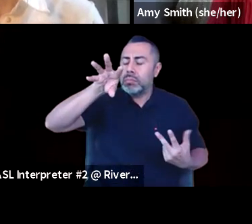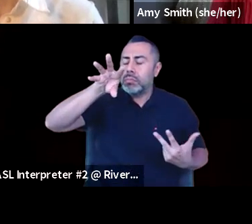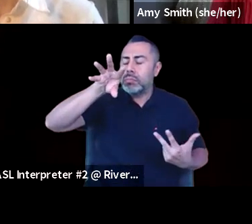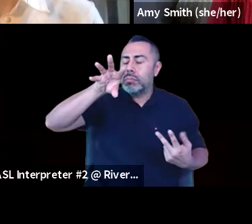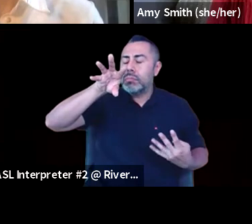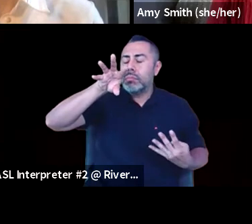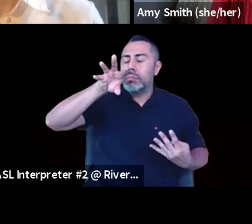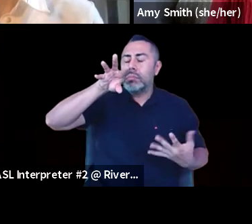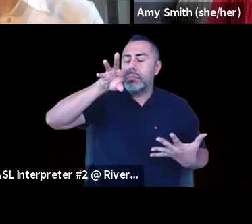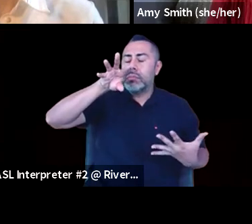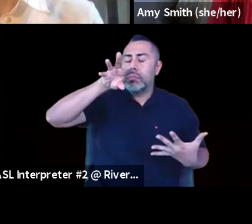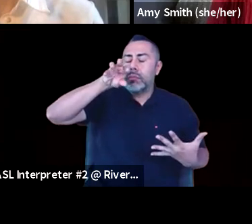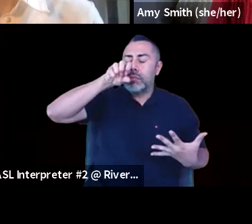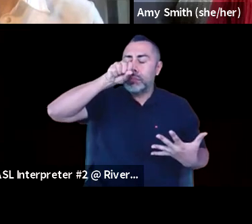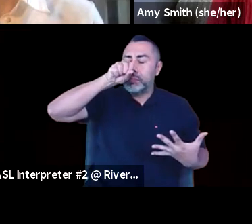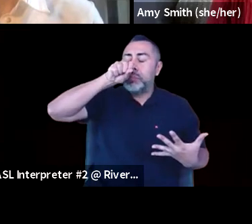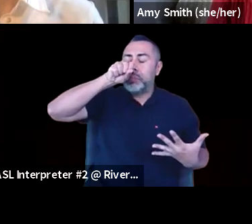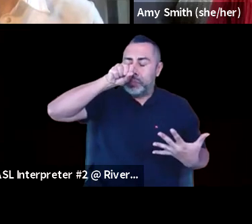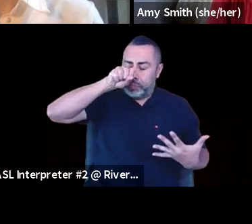1, 2, 3, 4, 5. Hold,